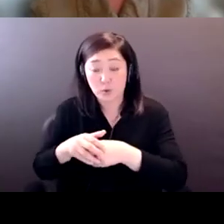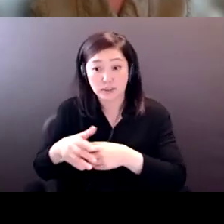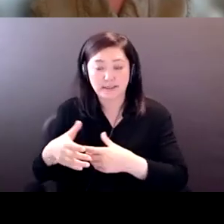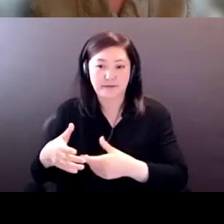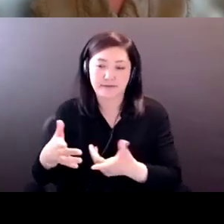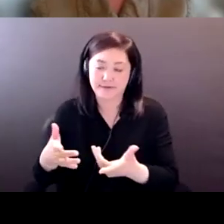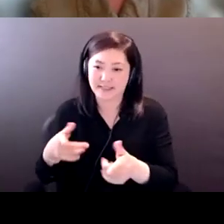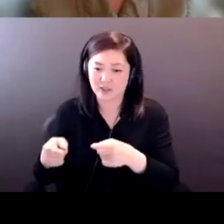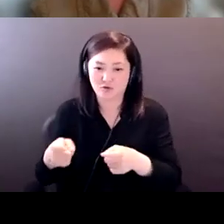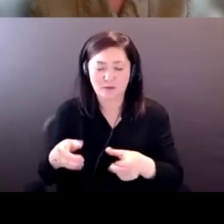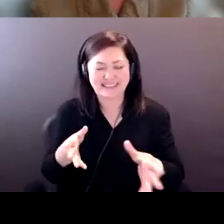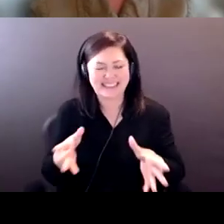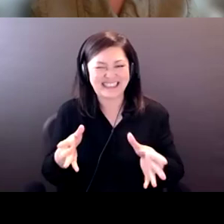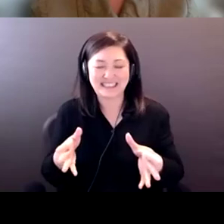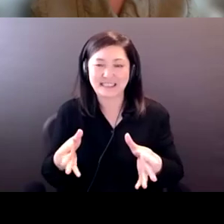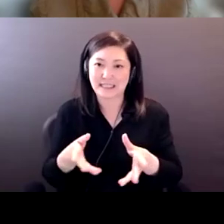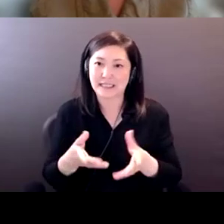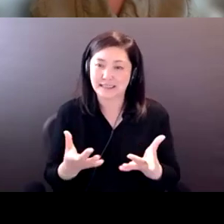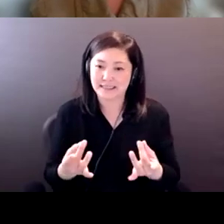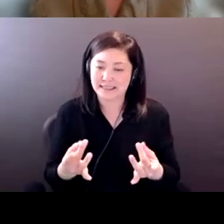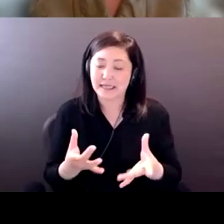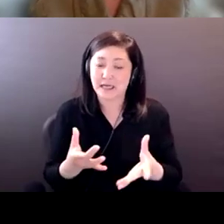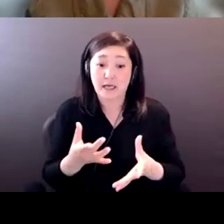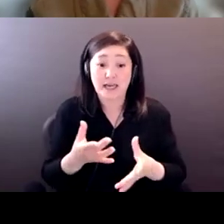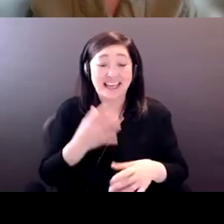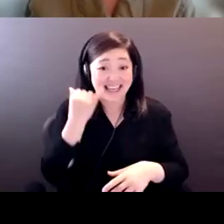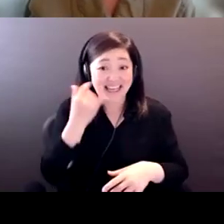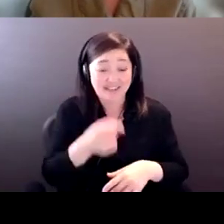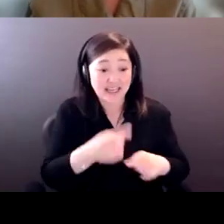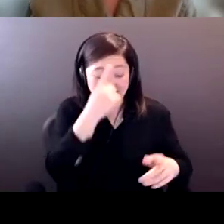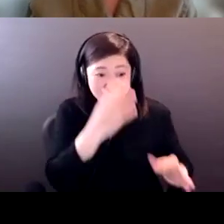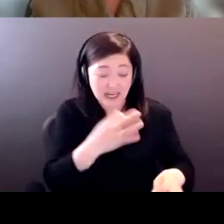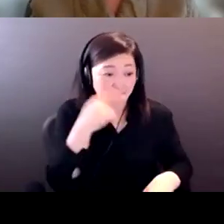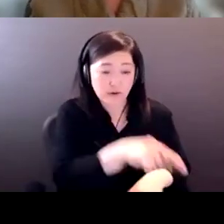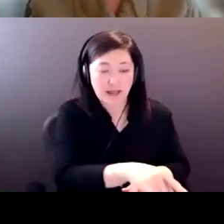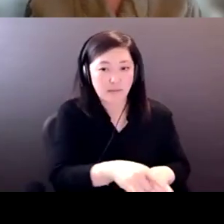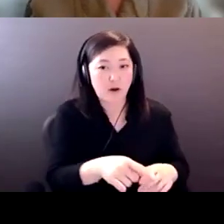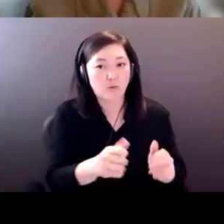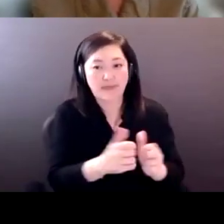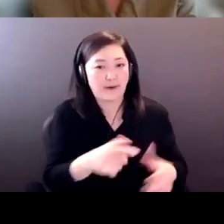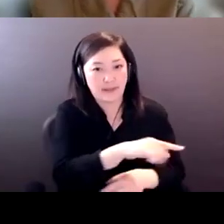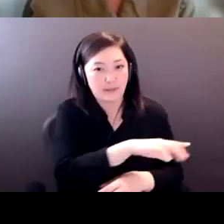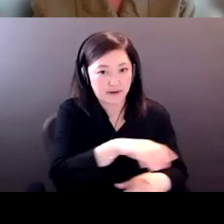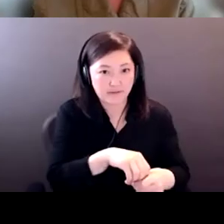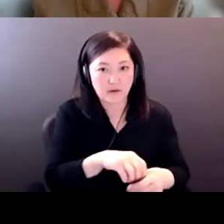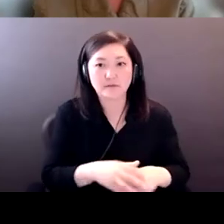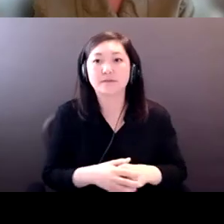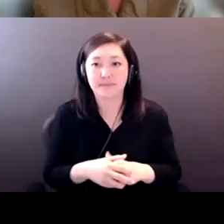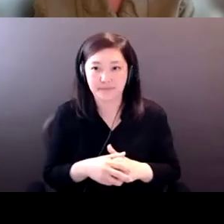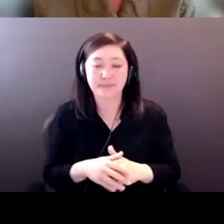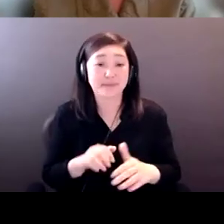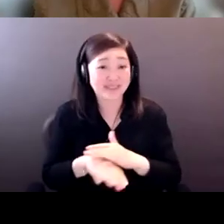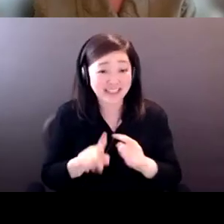made for someone rather than with them. Access to finances, communications, or supports is